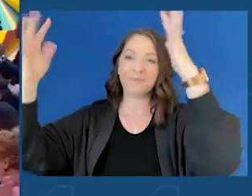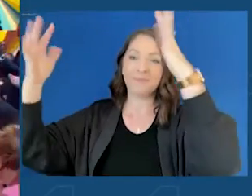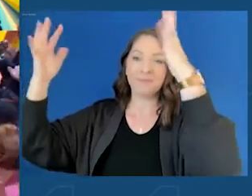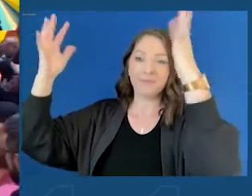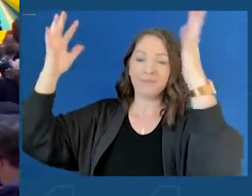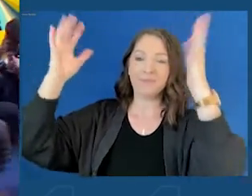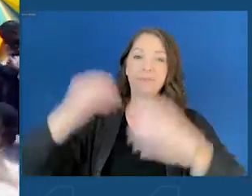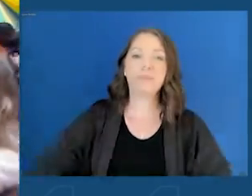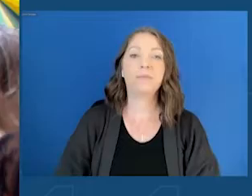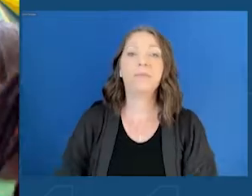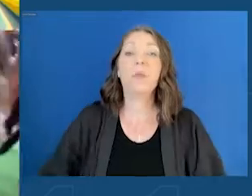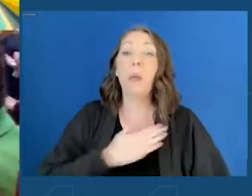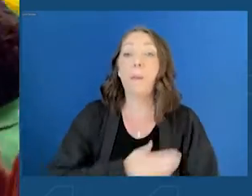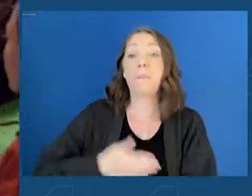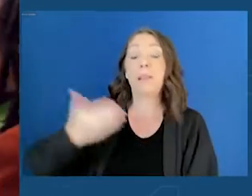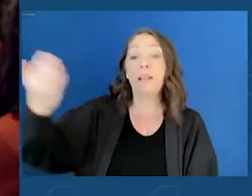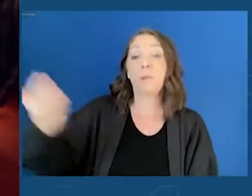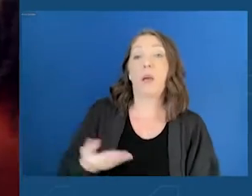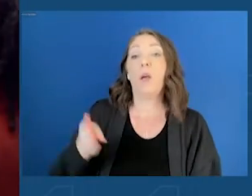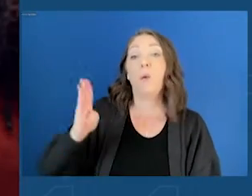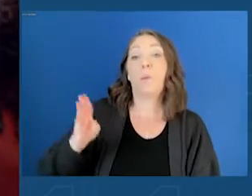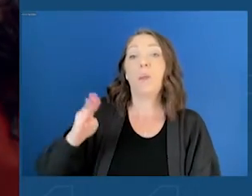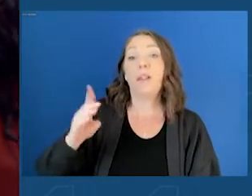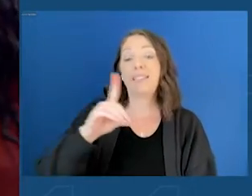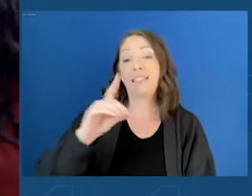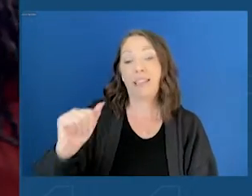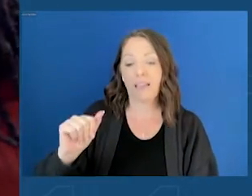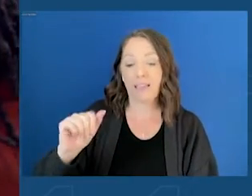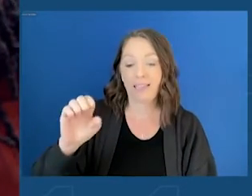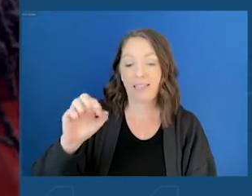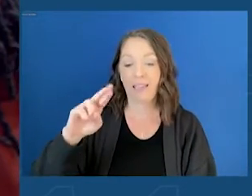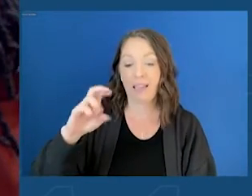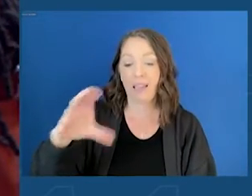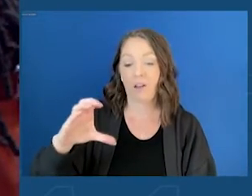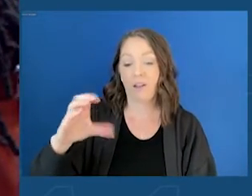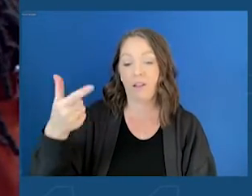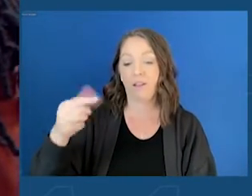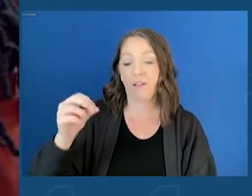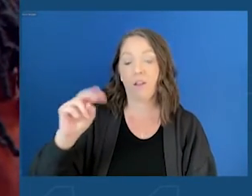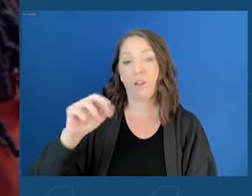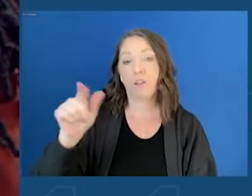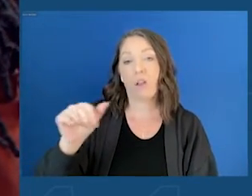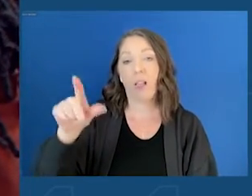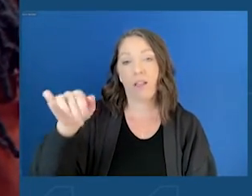Please welcome to the podium, Brooklyn District Attorney Eric Gonzalez.